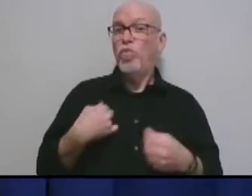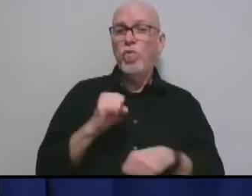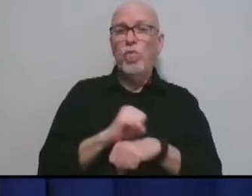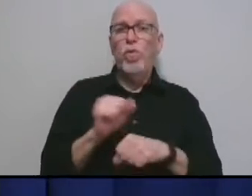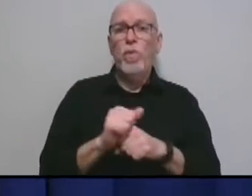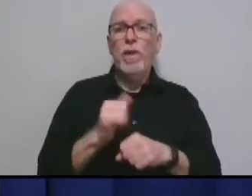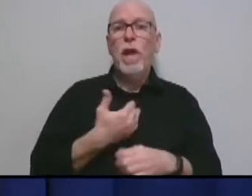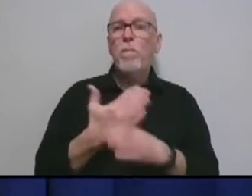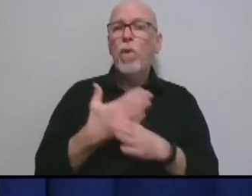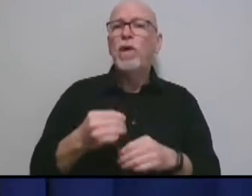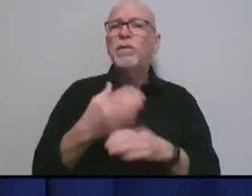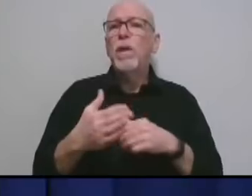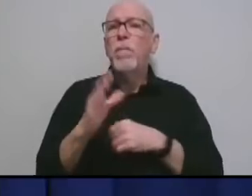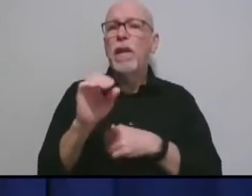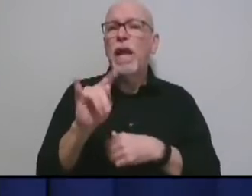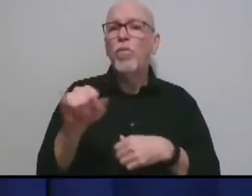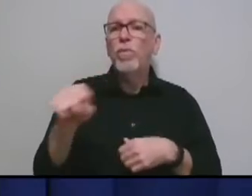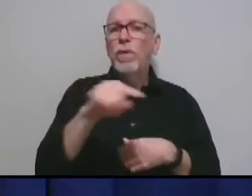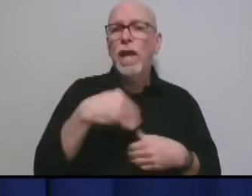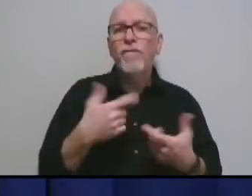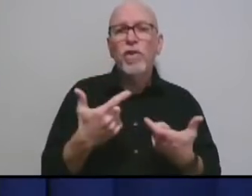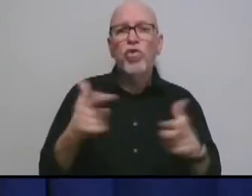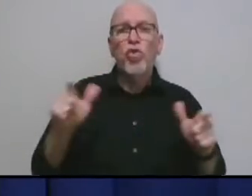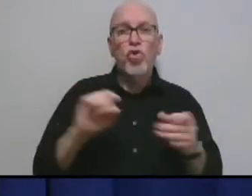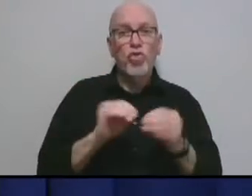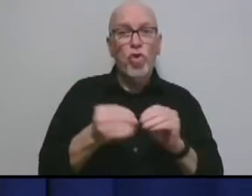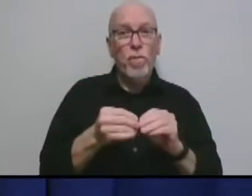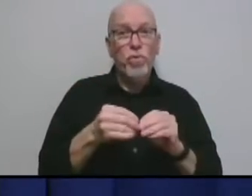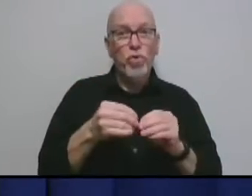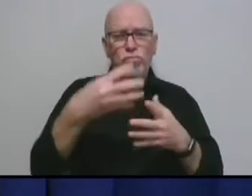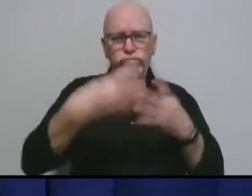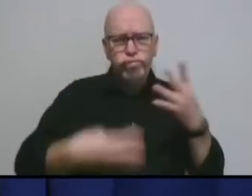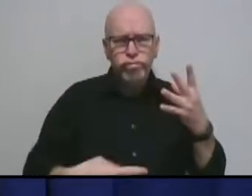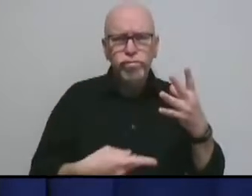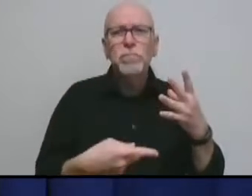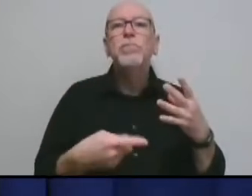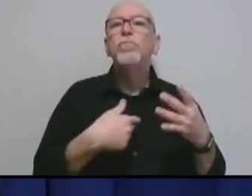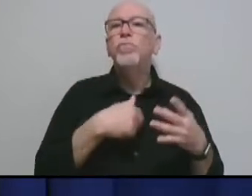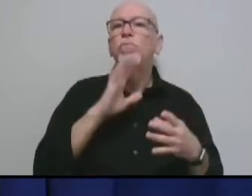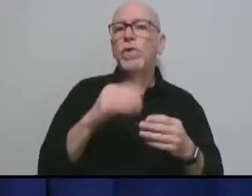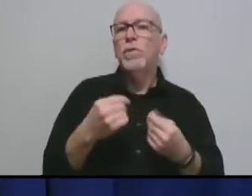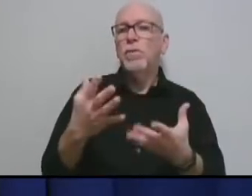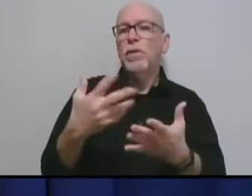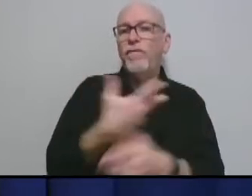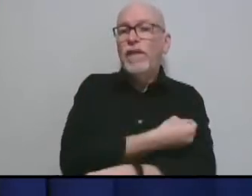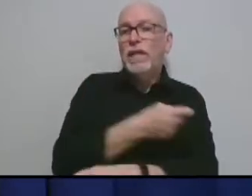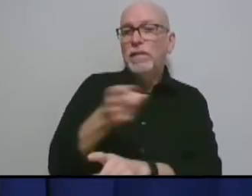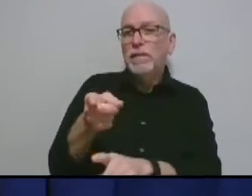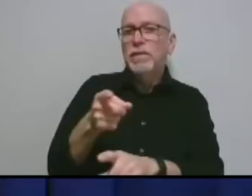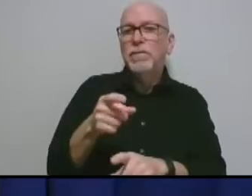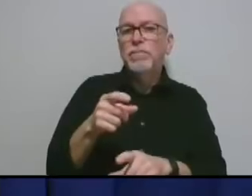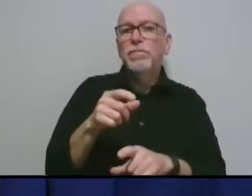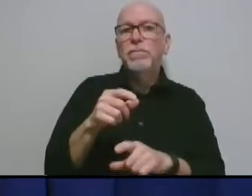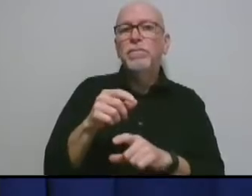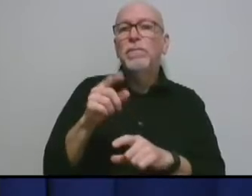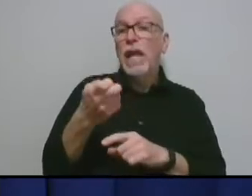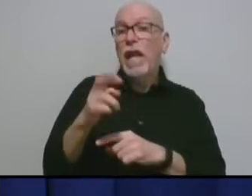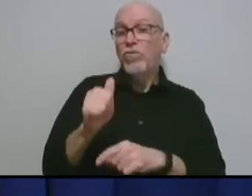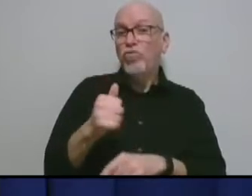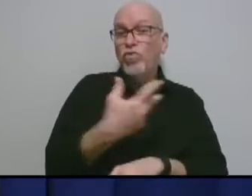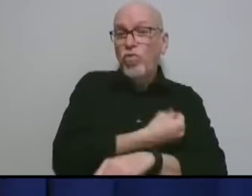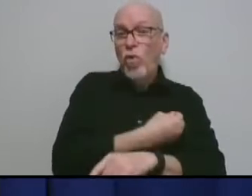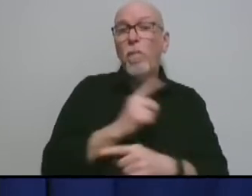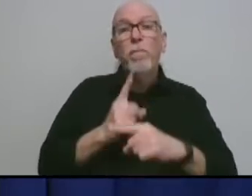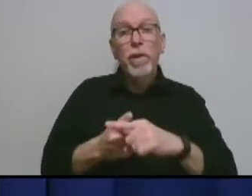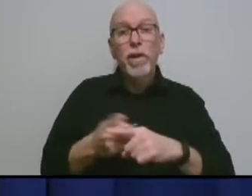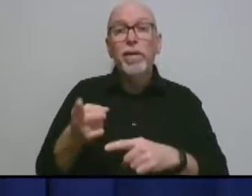certain counties that have a larger number in the portal to actually give them vaccine that's not even just extra doses, but